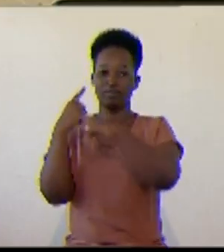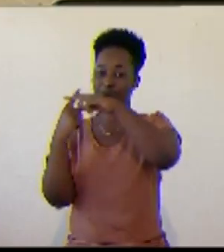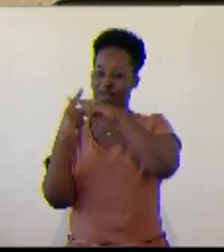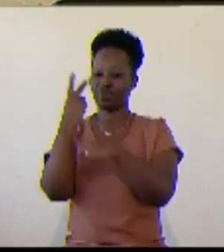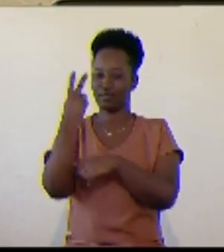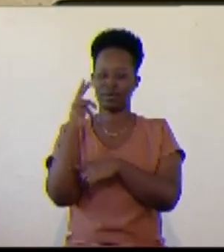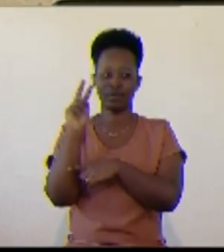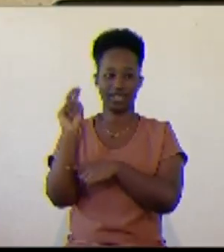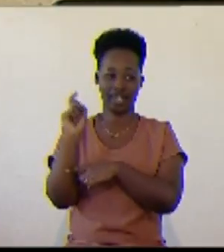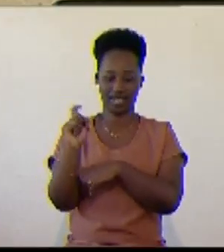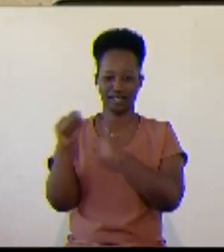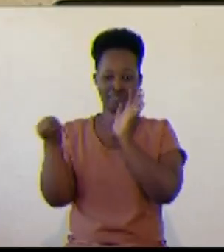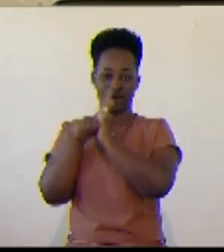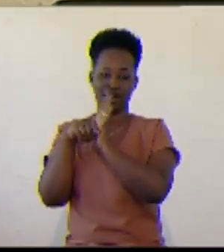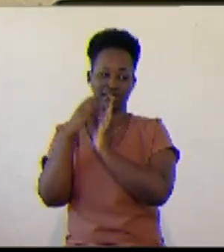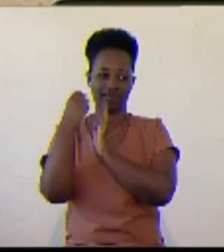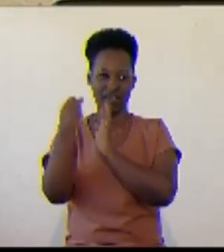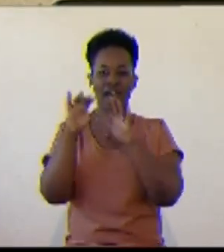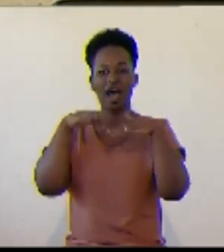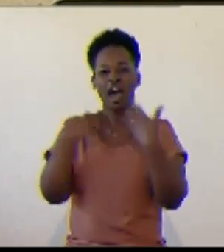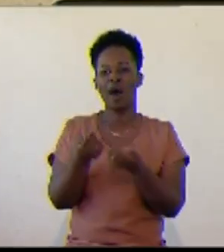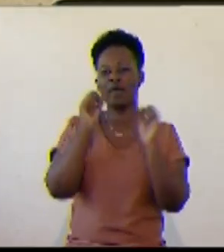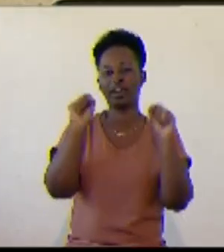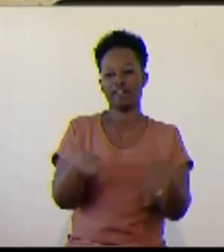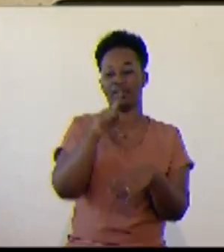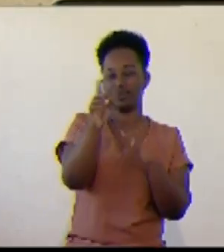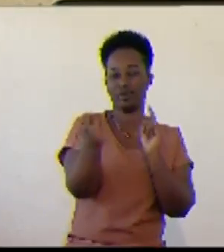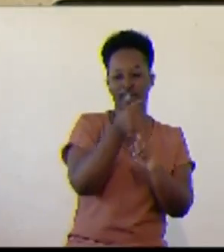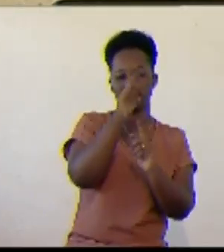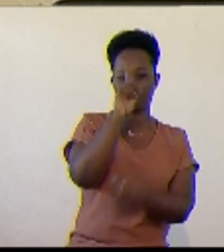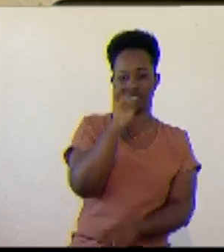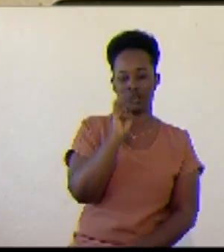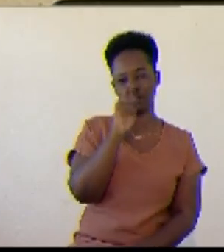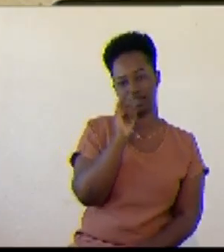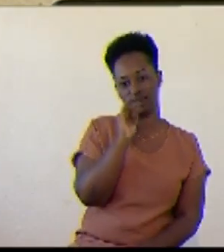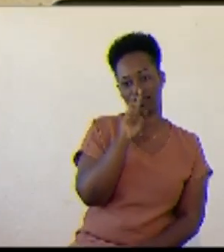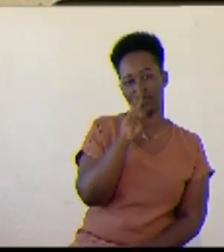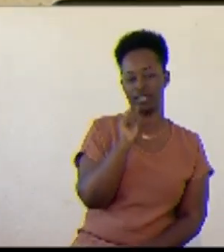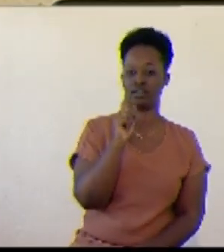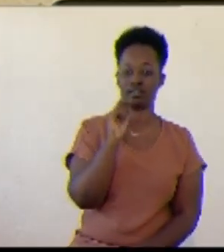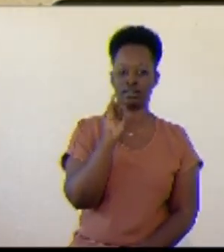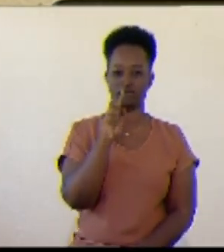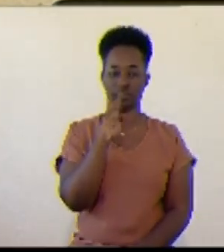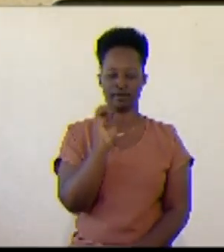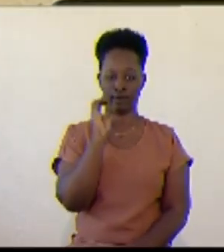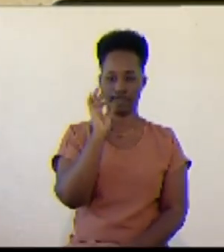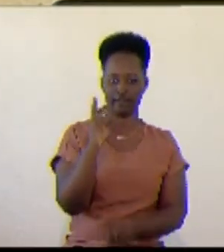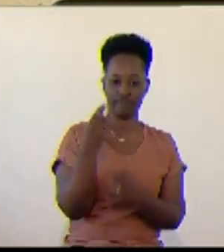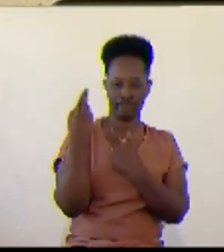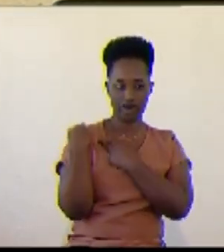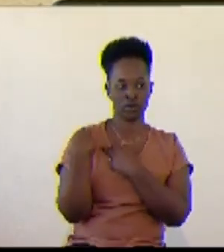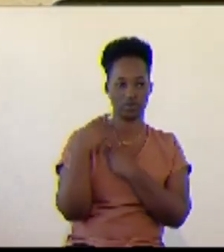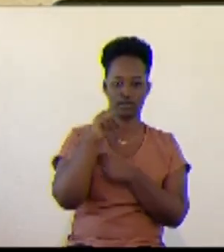5. So how can you get the derivative function of this? So our derivative function, f prime of x, this means